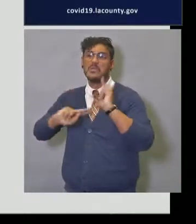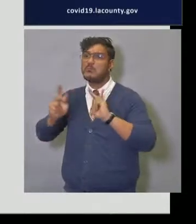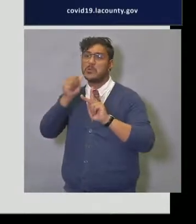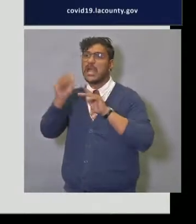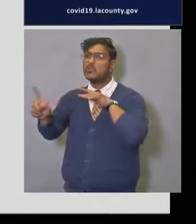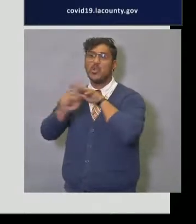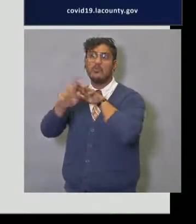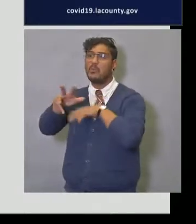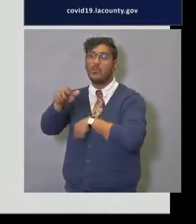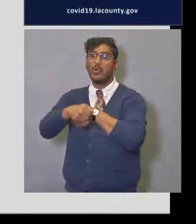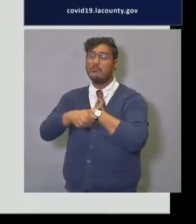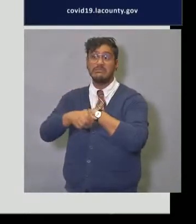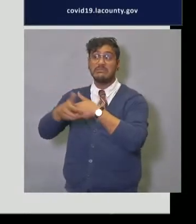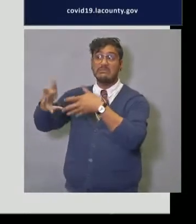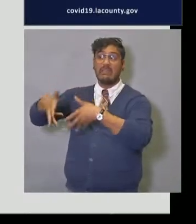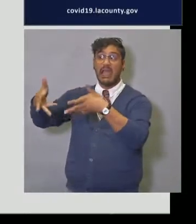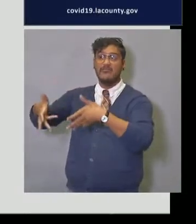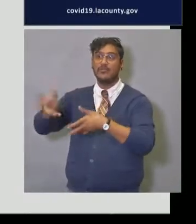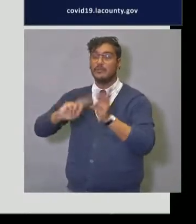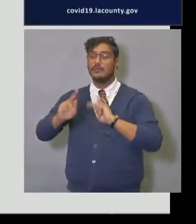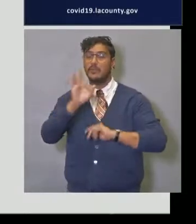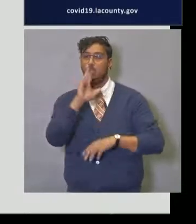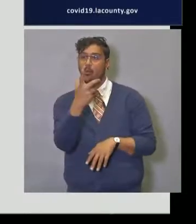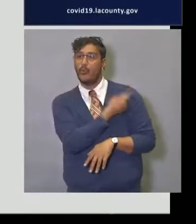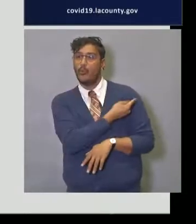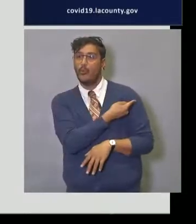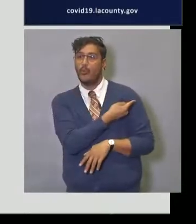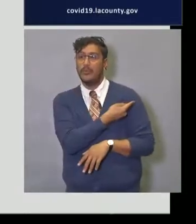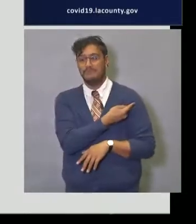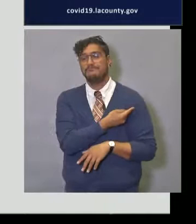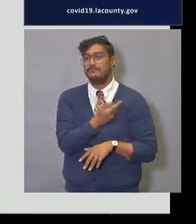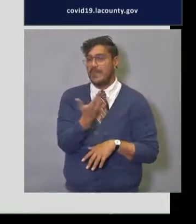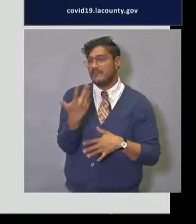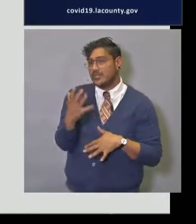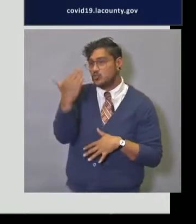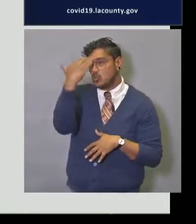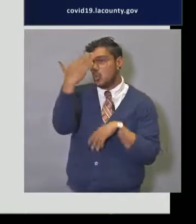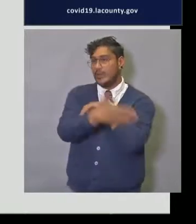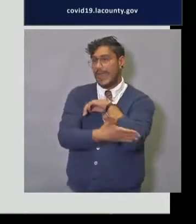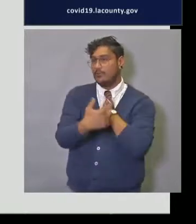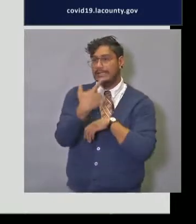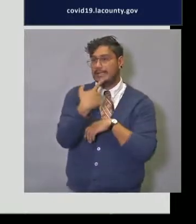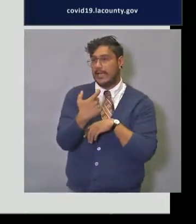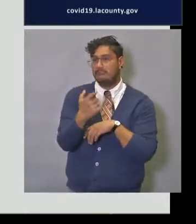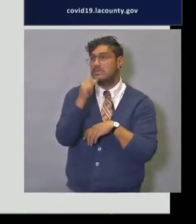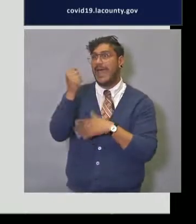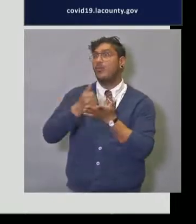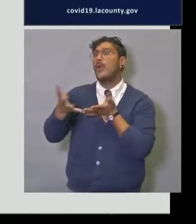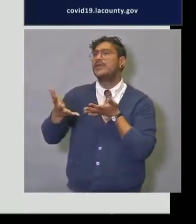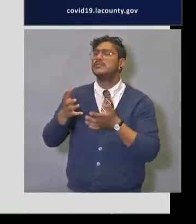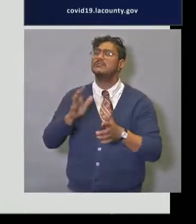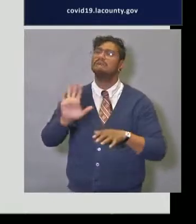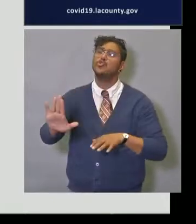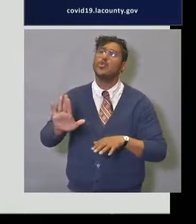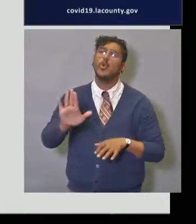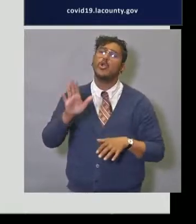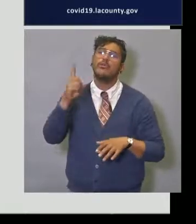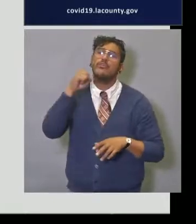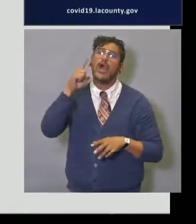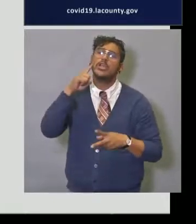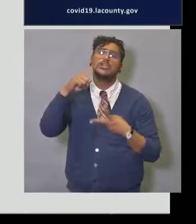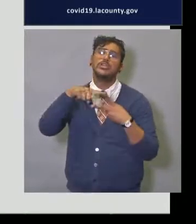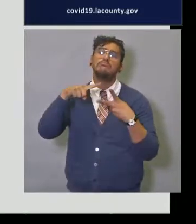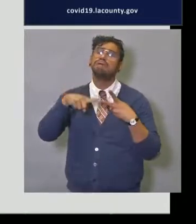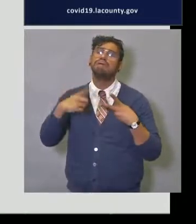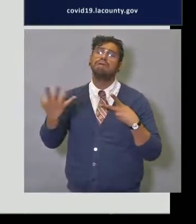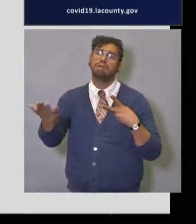for. And of course, I know that the county says don't waste any. So I'm just wondering your thoughts on both of those issues at those private